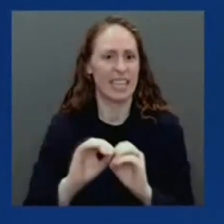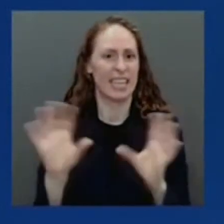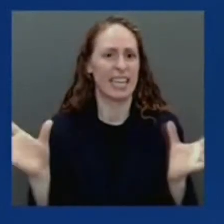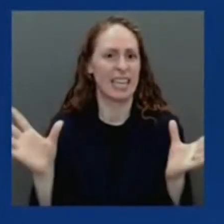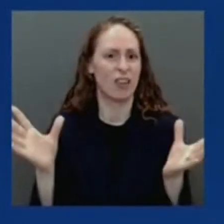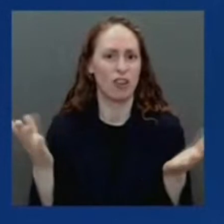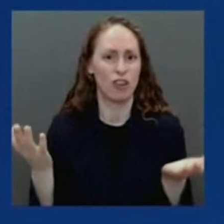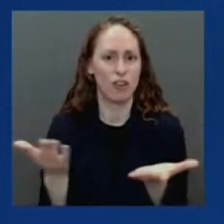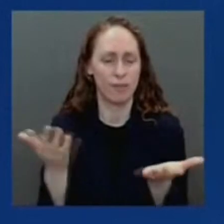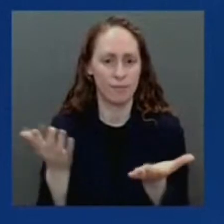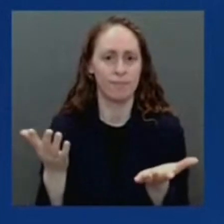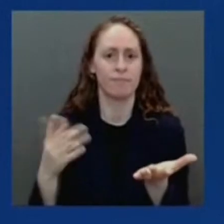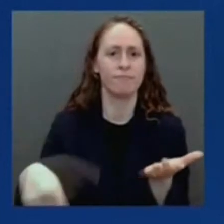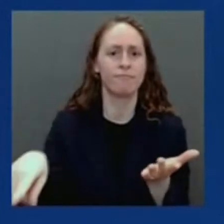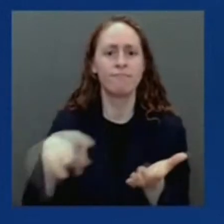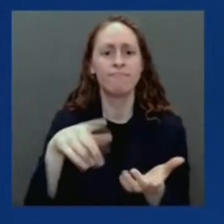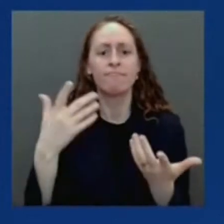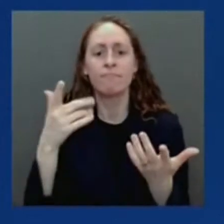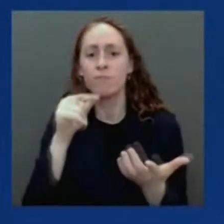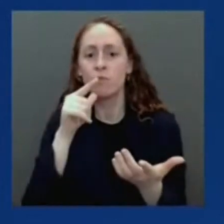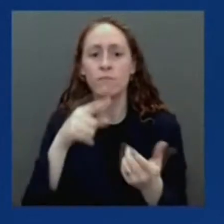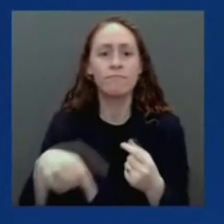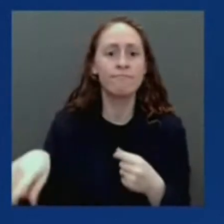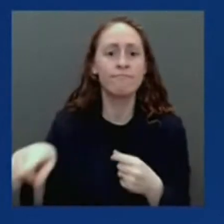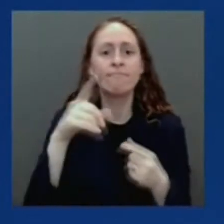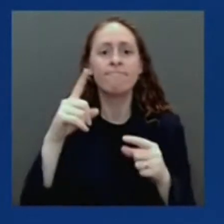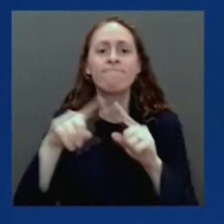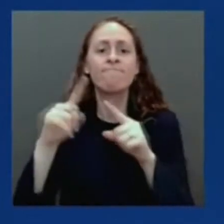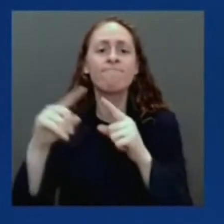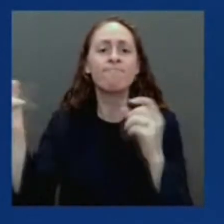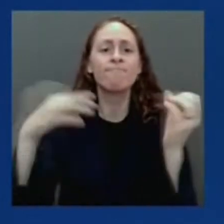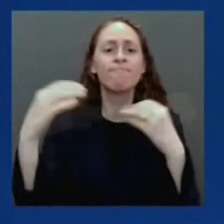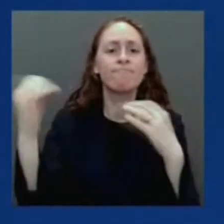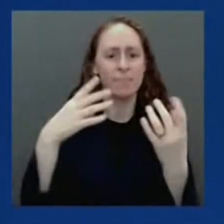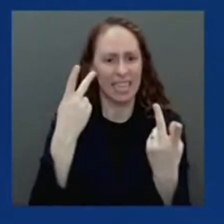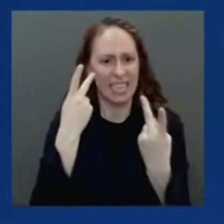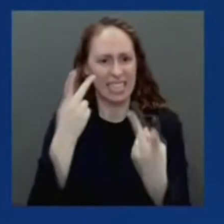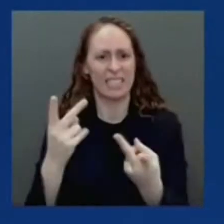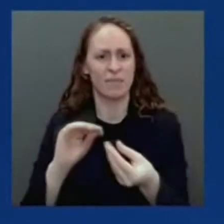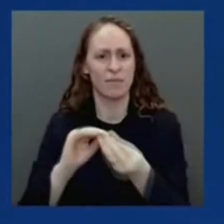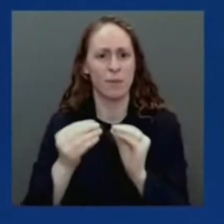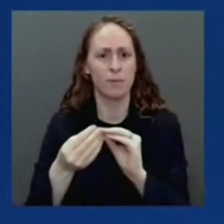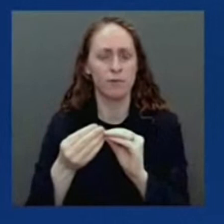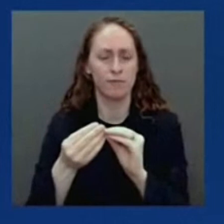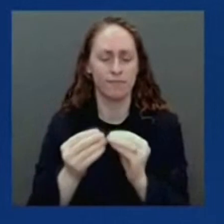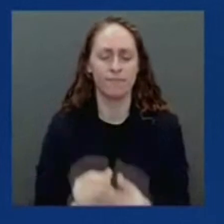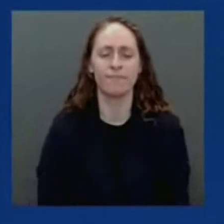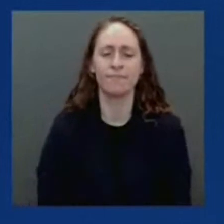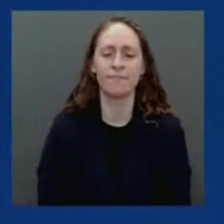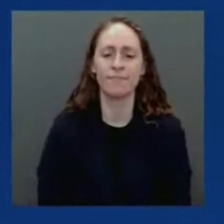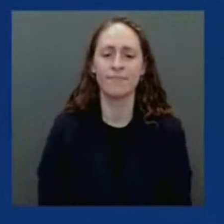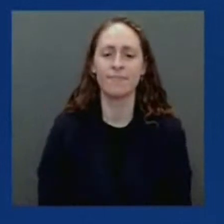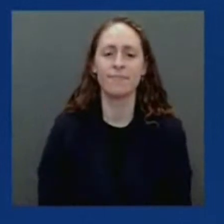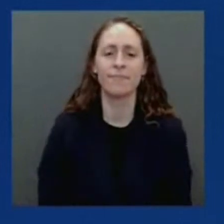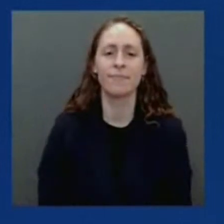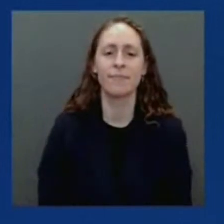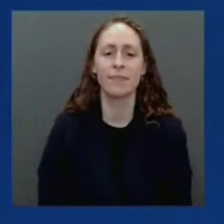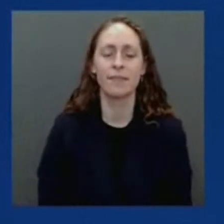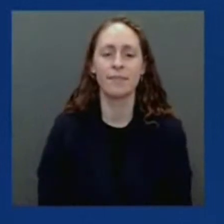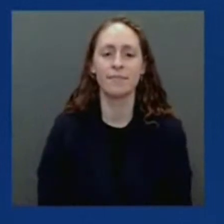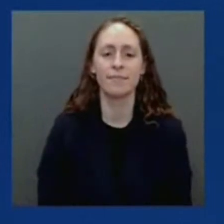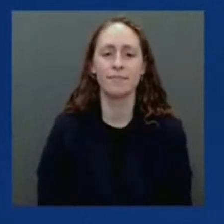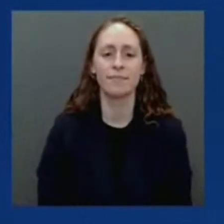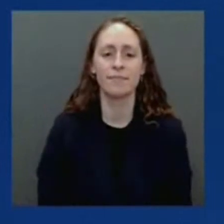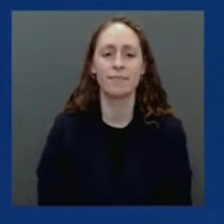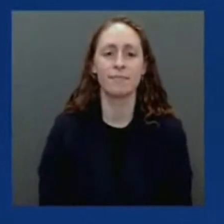status. Similar to what I showed you last week, vaccination and booster doses substantially decrease the risk of